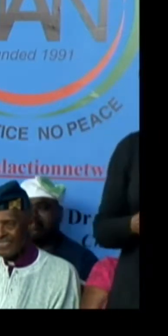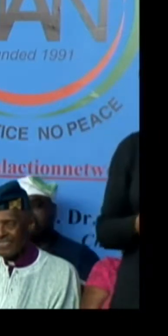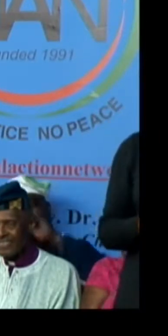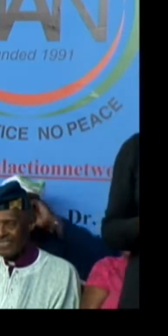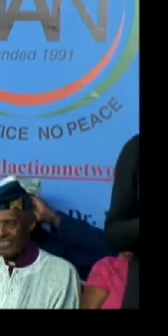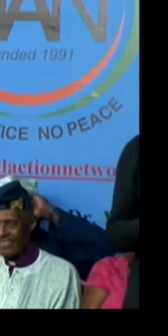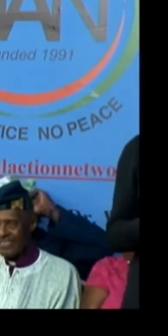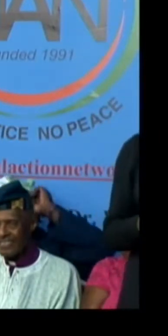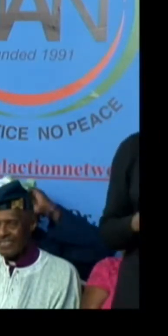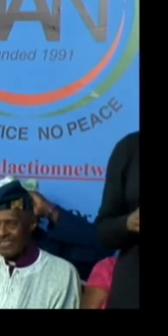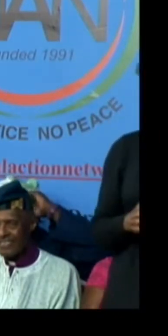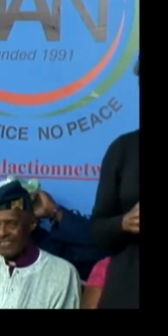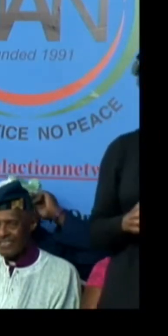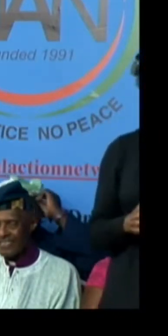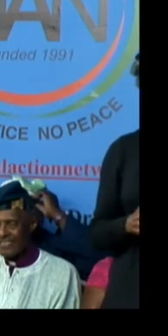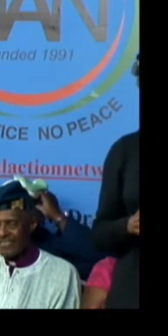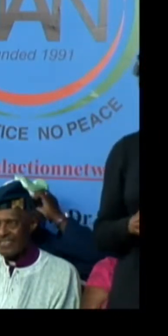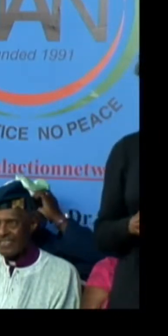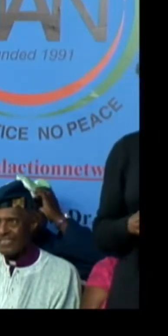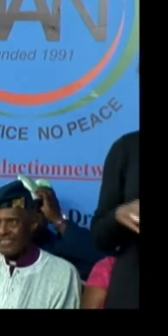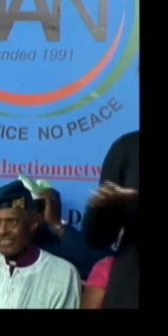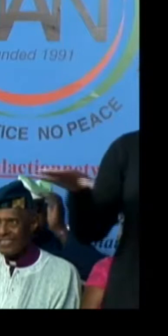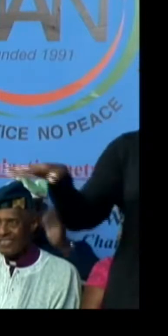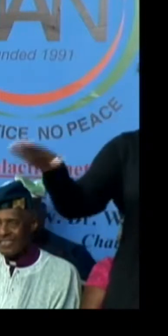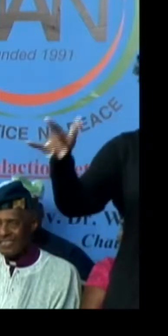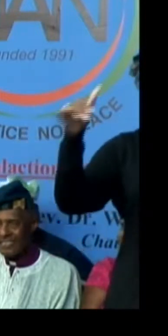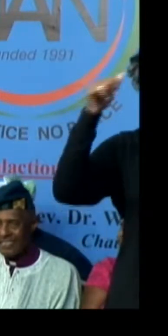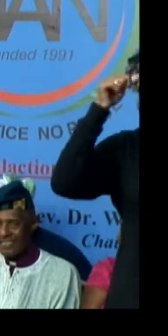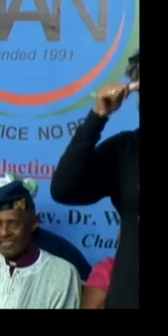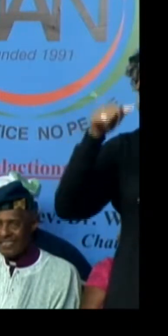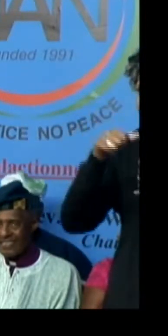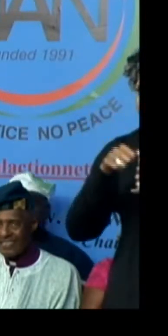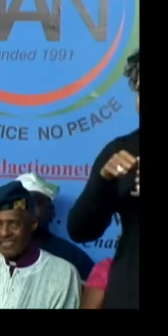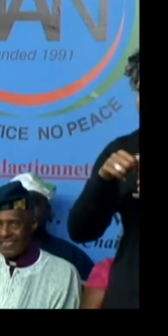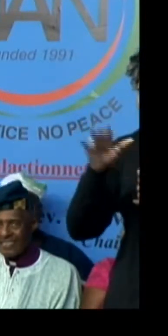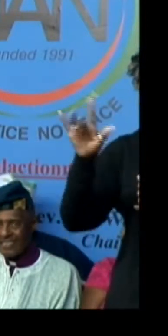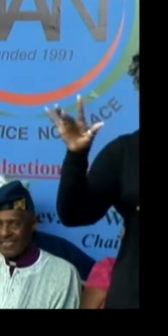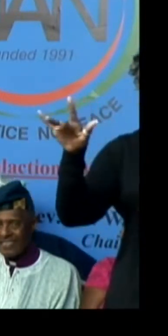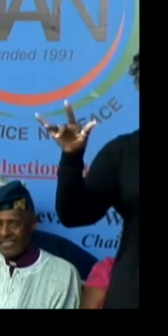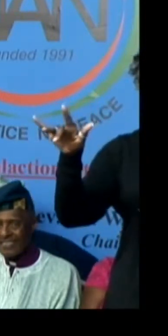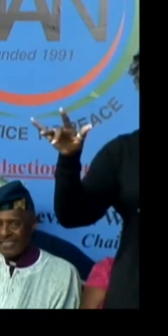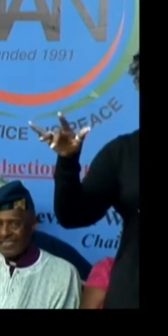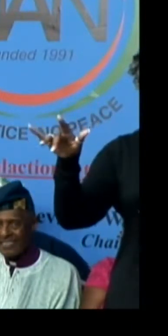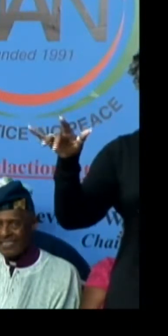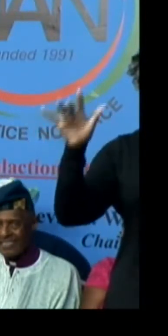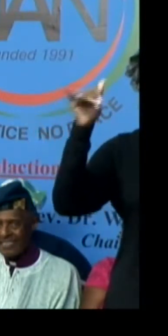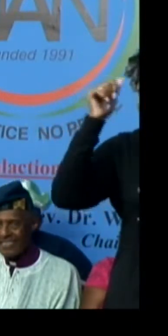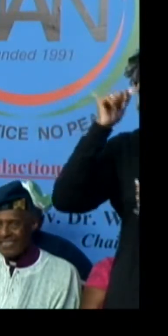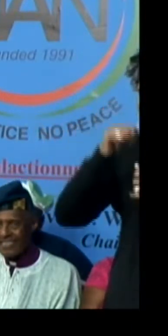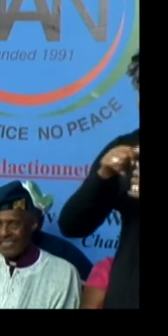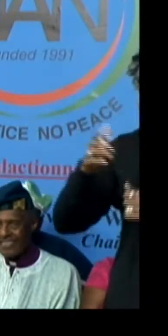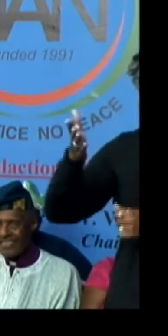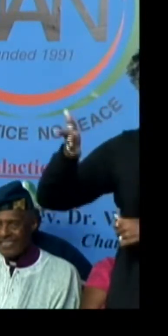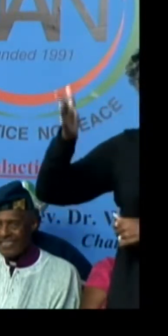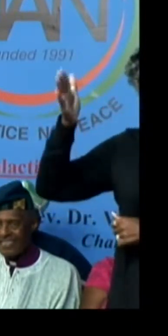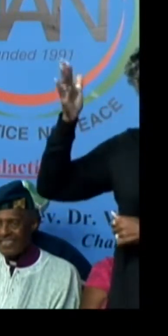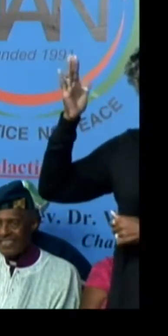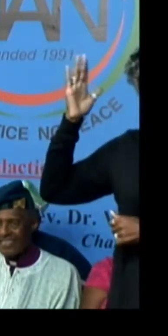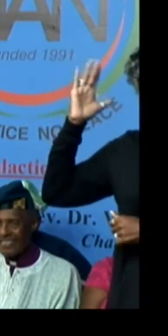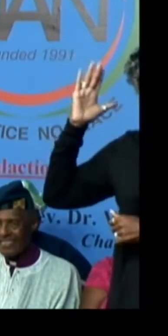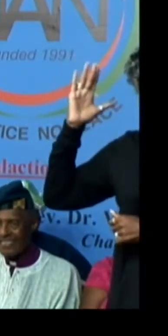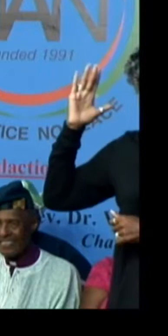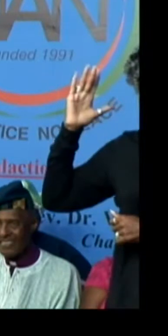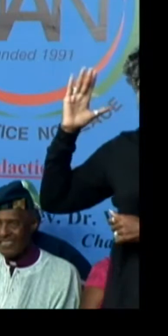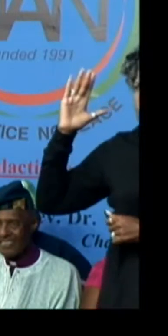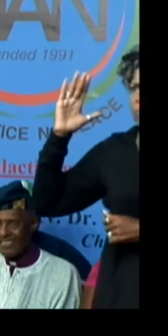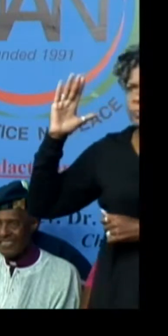the whole fight of, what was it, rivals that Lincoln did? Team of rivals. When Trump first